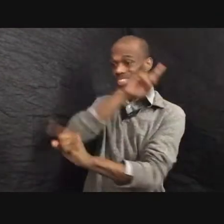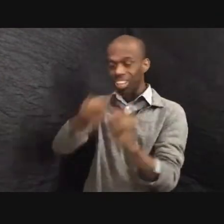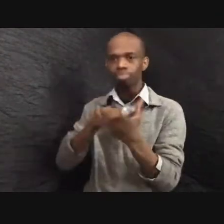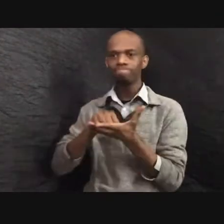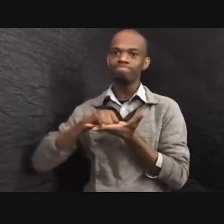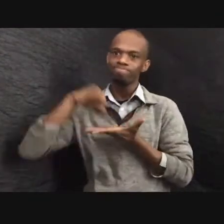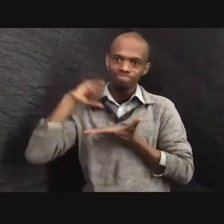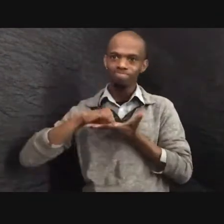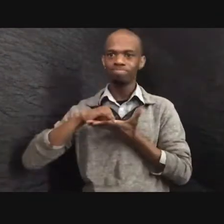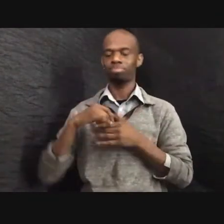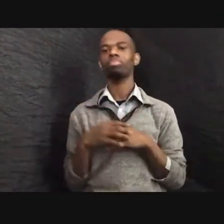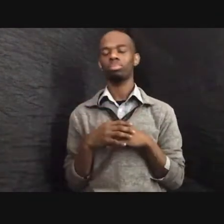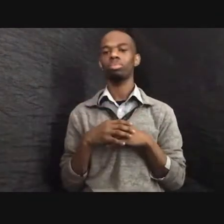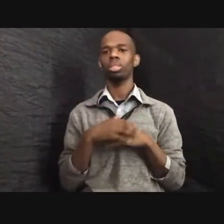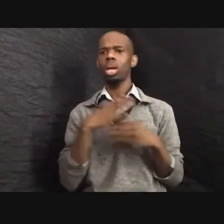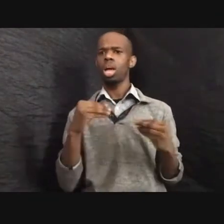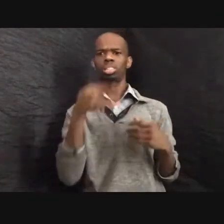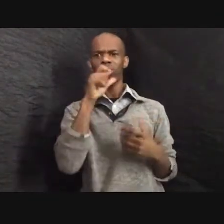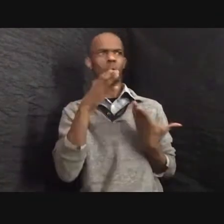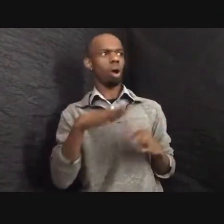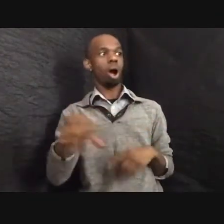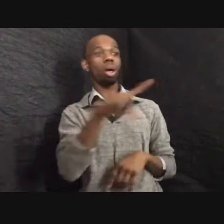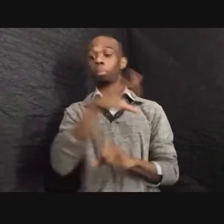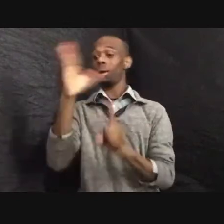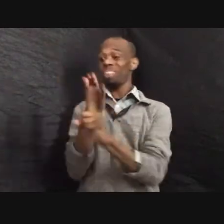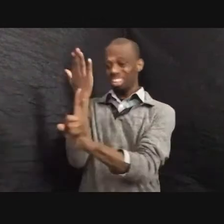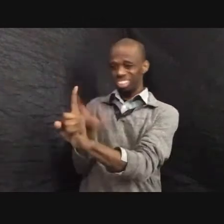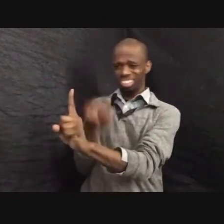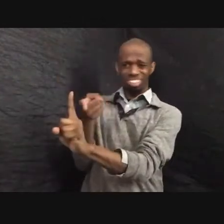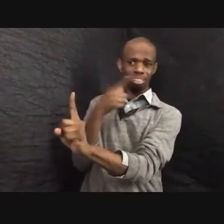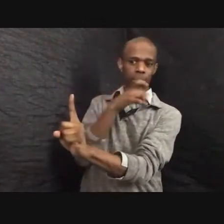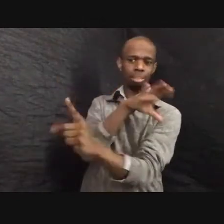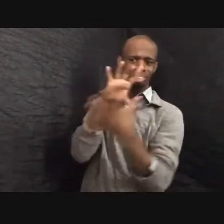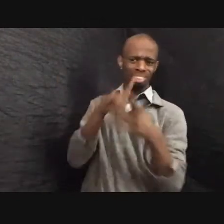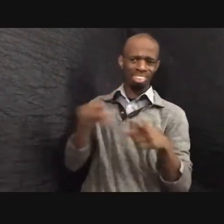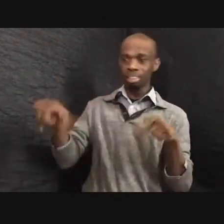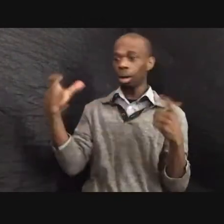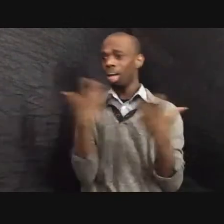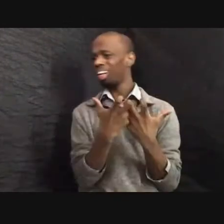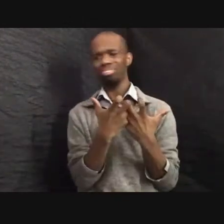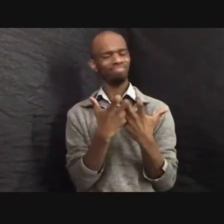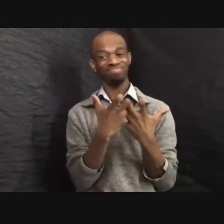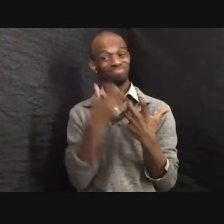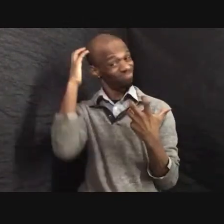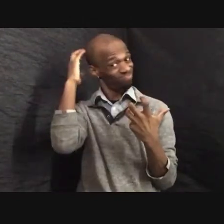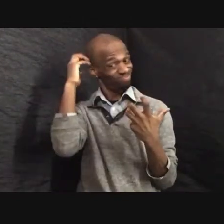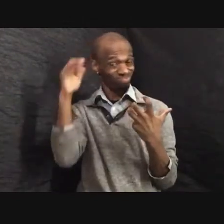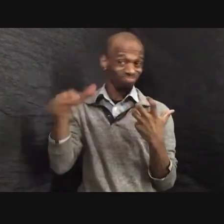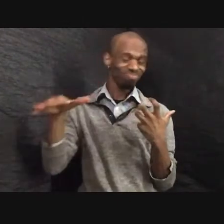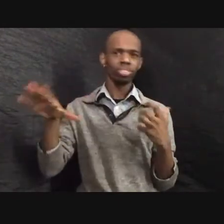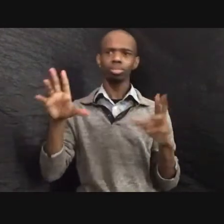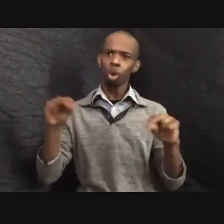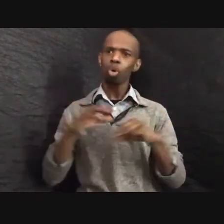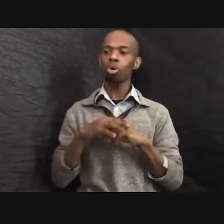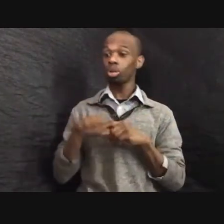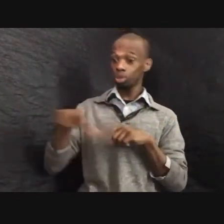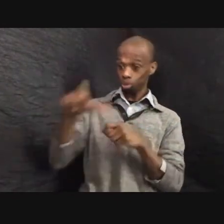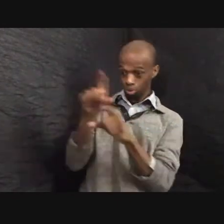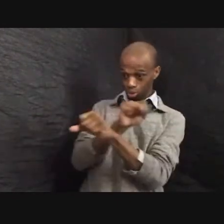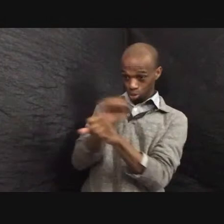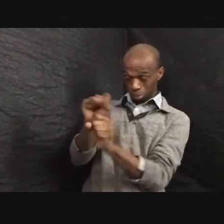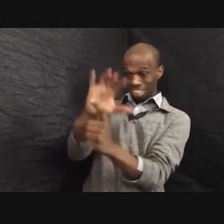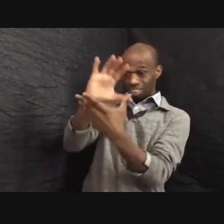in. So then when you realize that you are the product, you are the talent, you are the storyteller, you are the things that everybody's actually come to